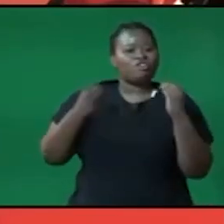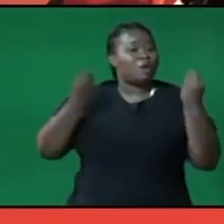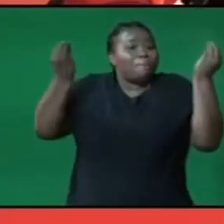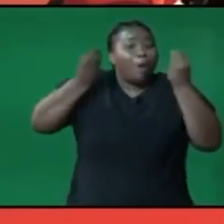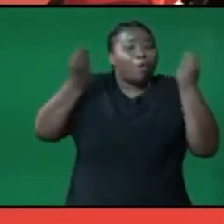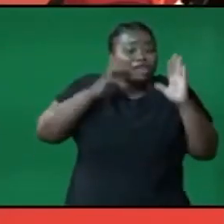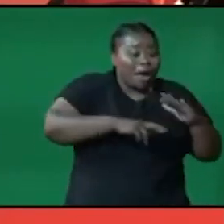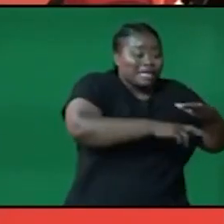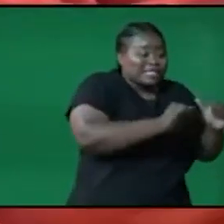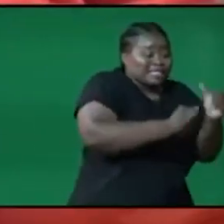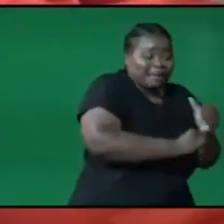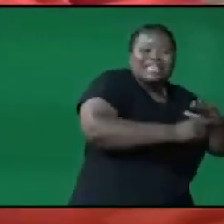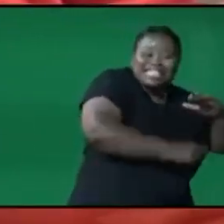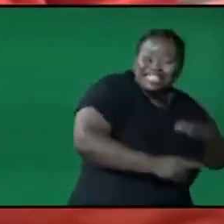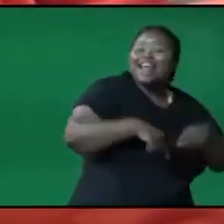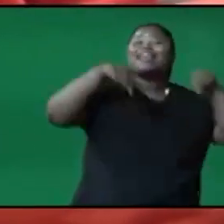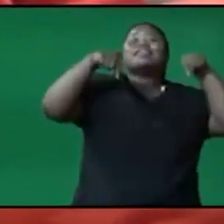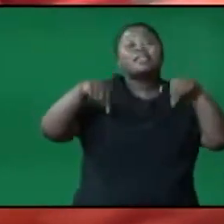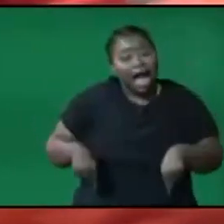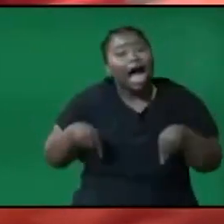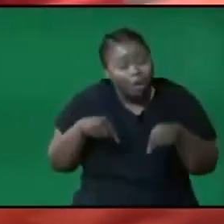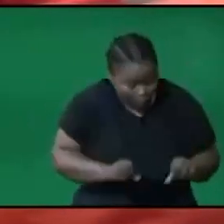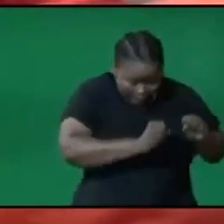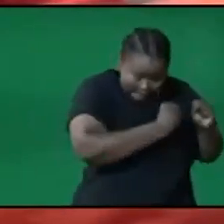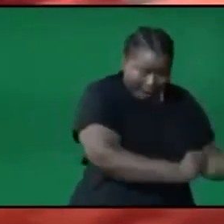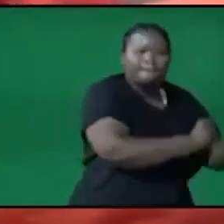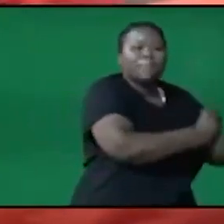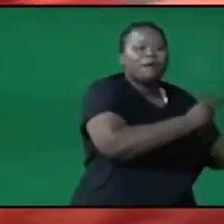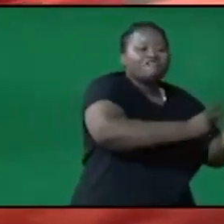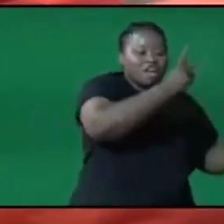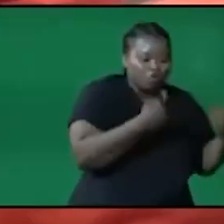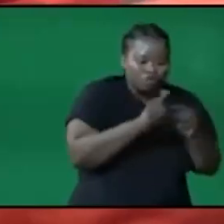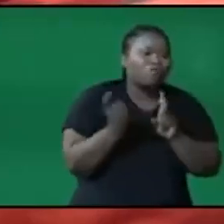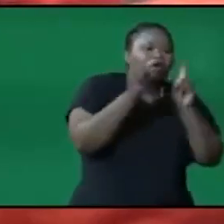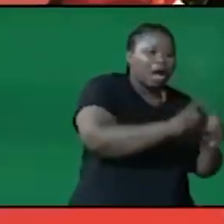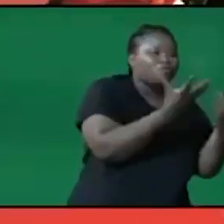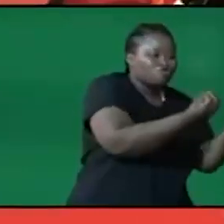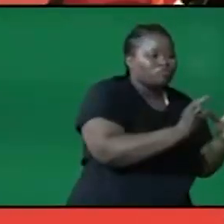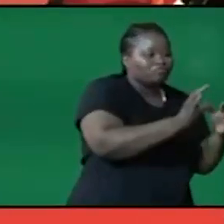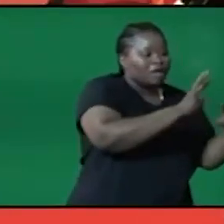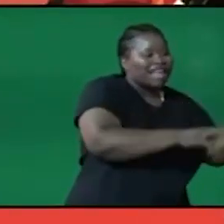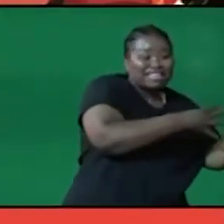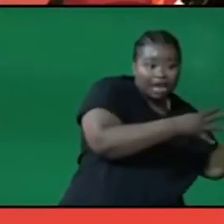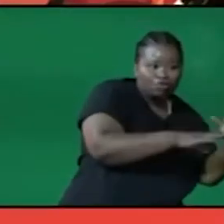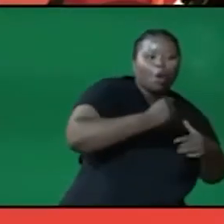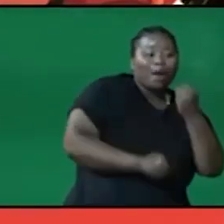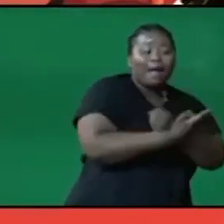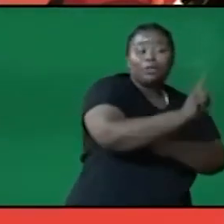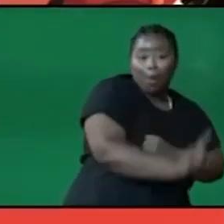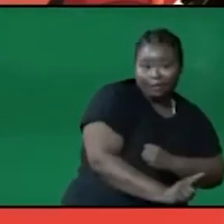your sub-regions. But for now, you are there until we come and give guidance as to what is going to